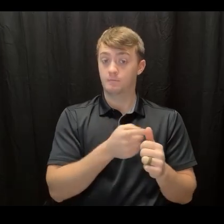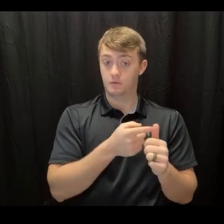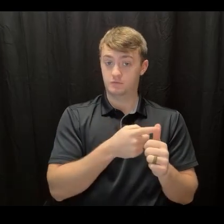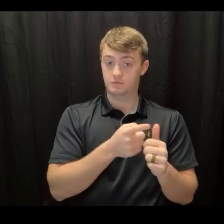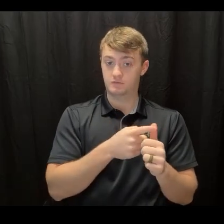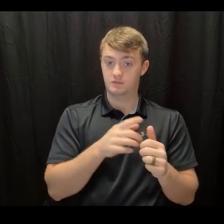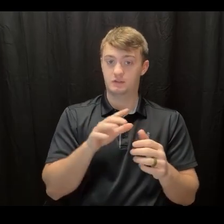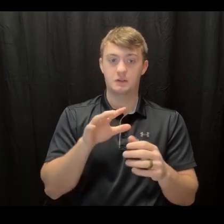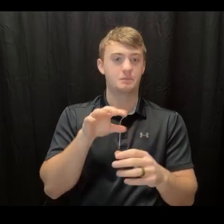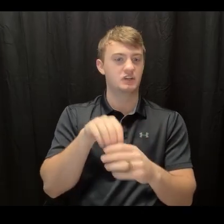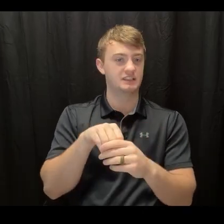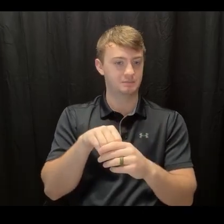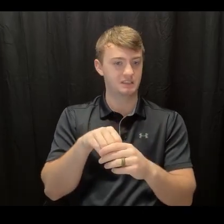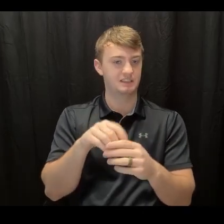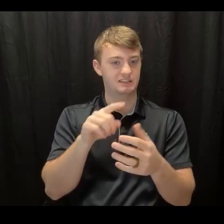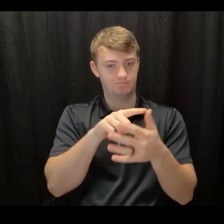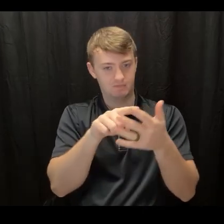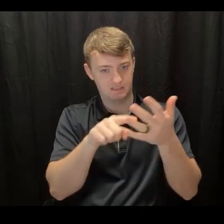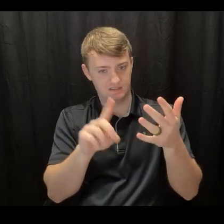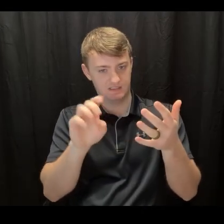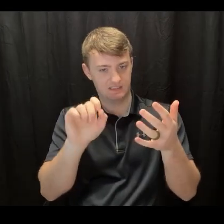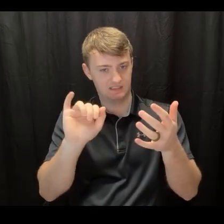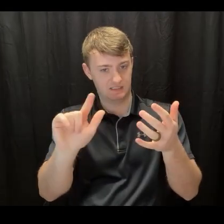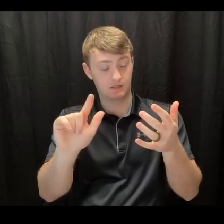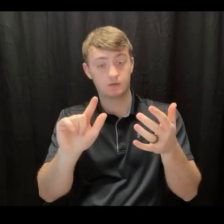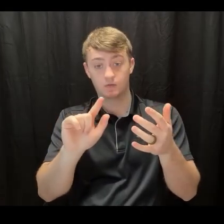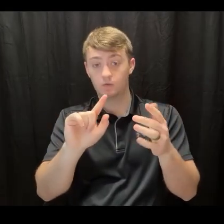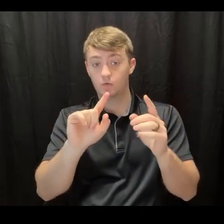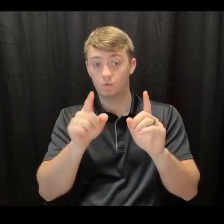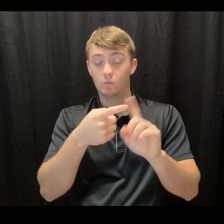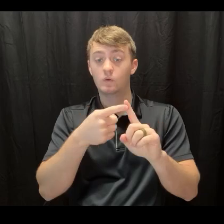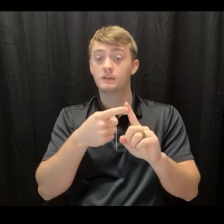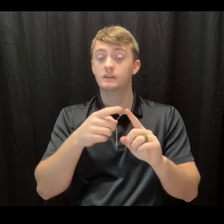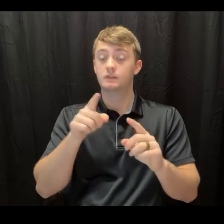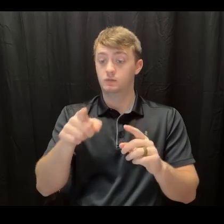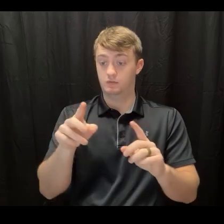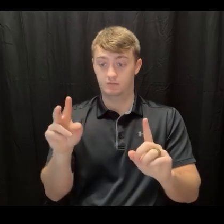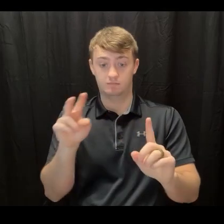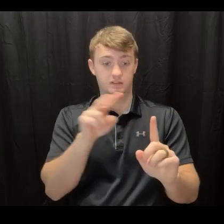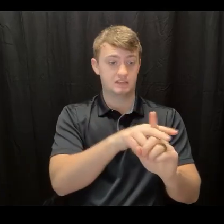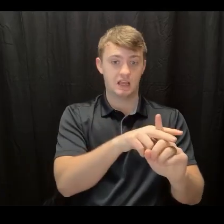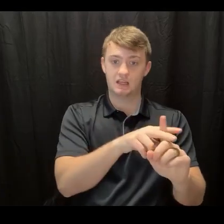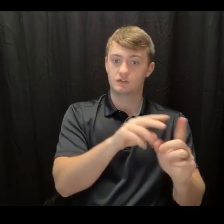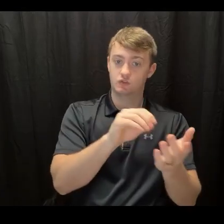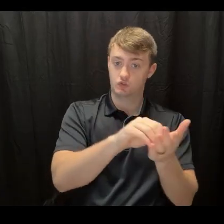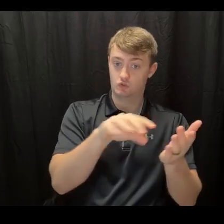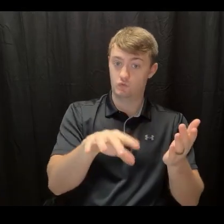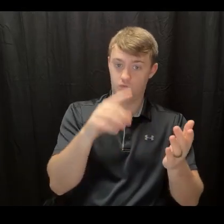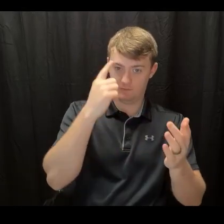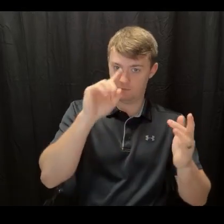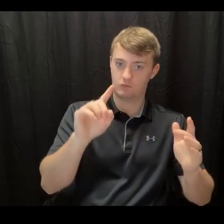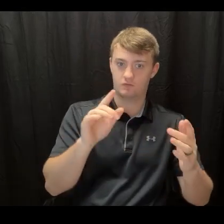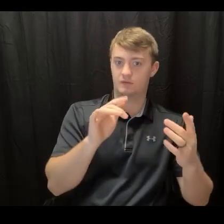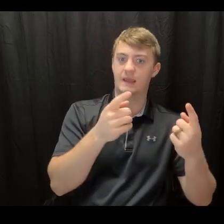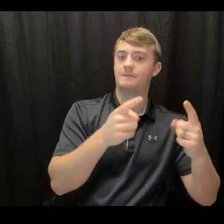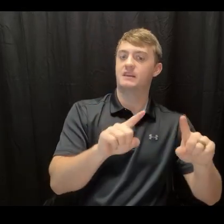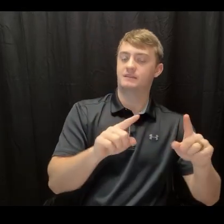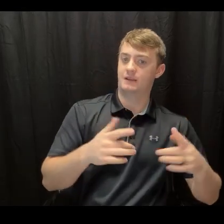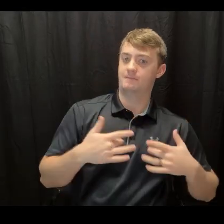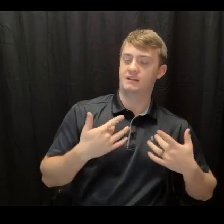all, the participant detail. When you go to assign a student to an event